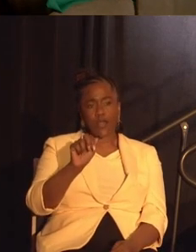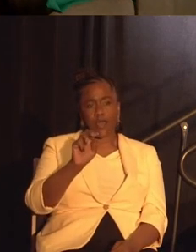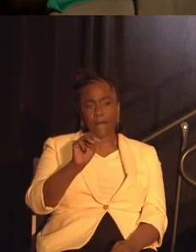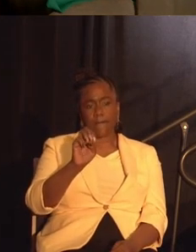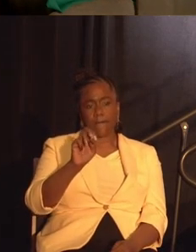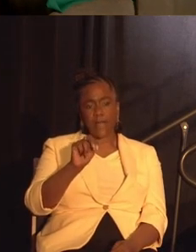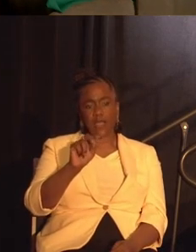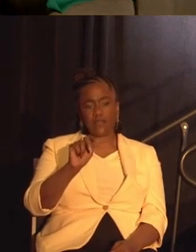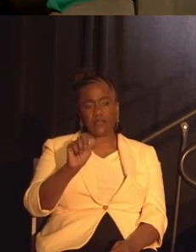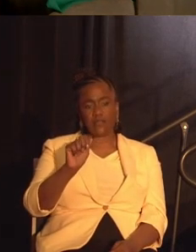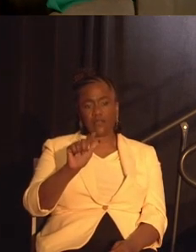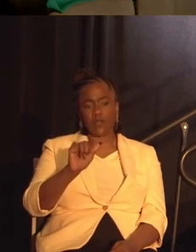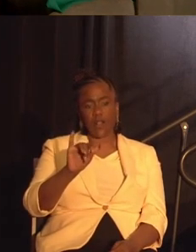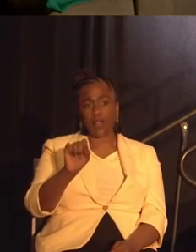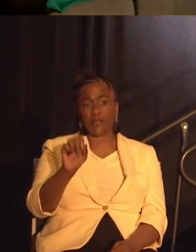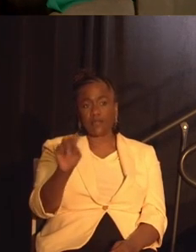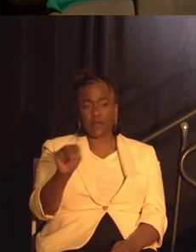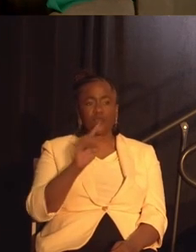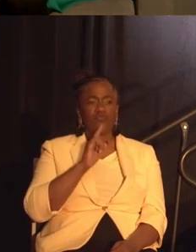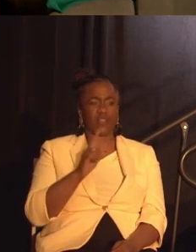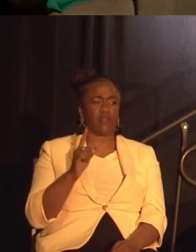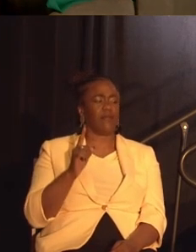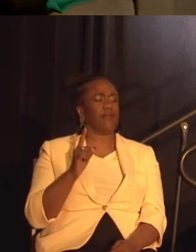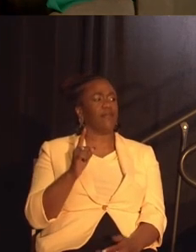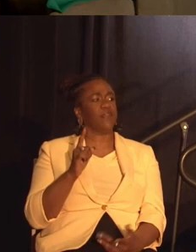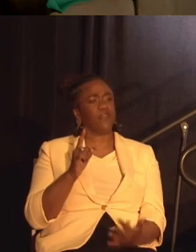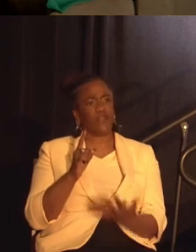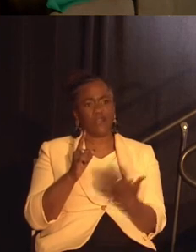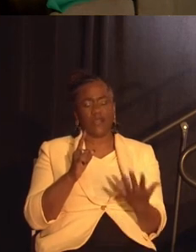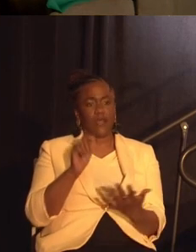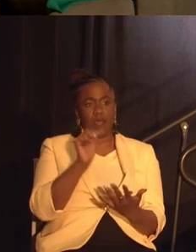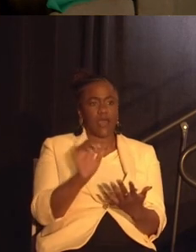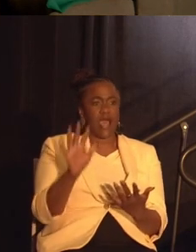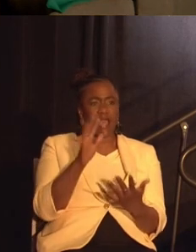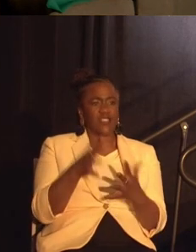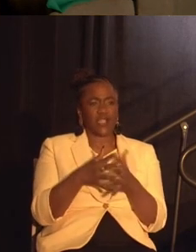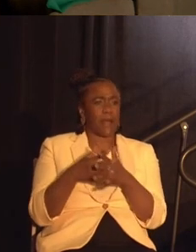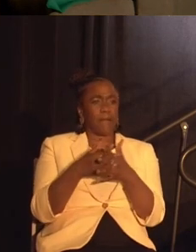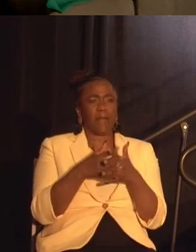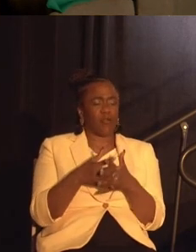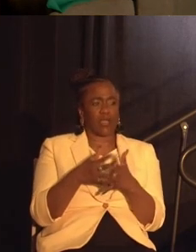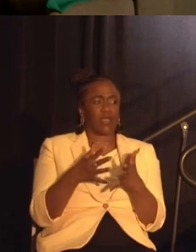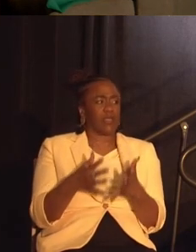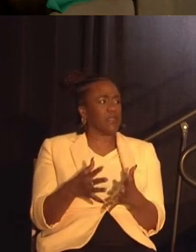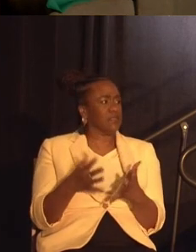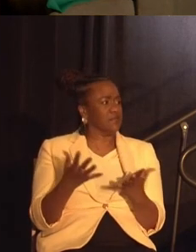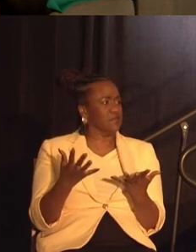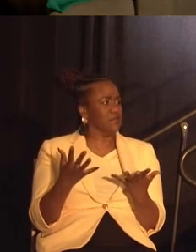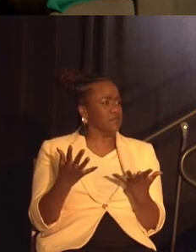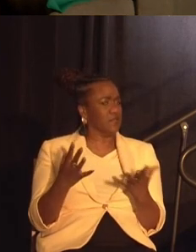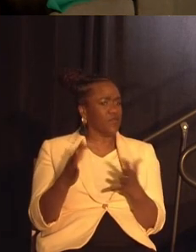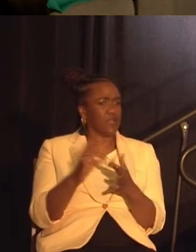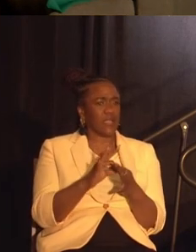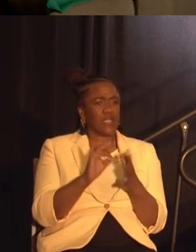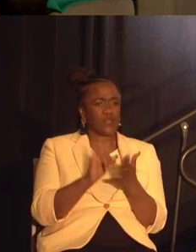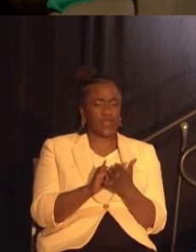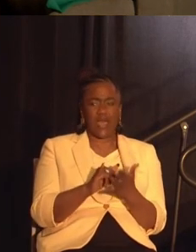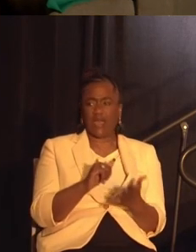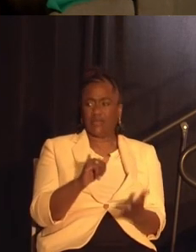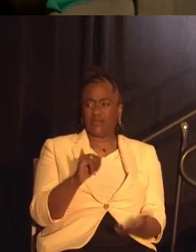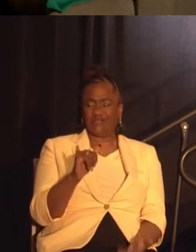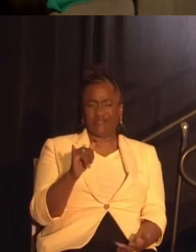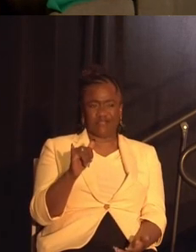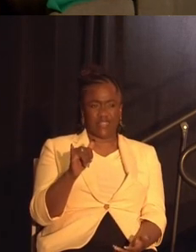very, very, you know, gendered, you know, like Asian Americanness in terms of what Asian American women's bodies